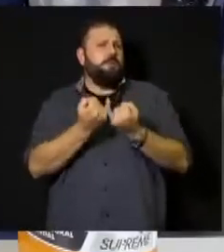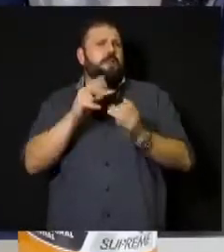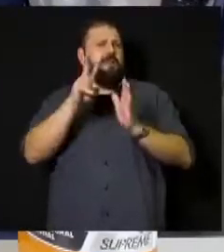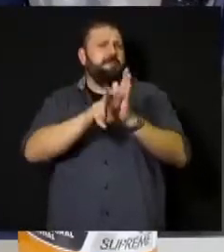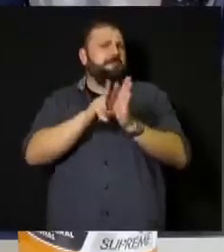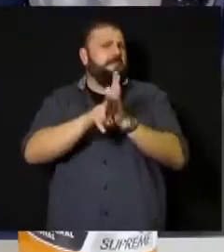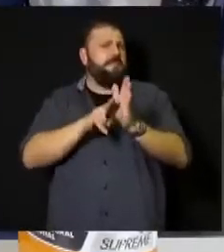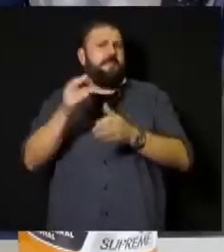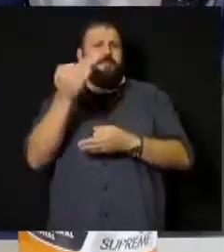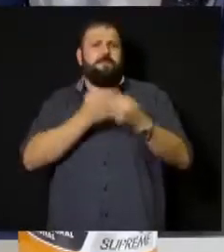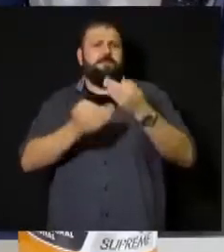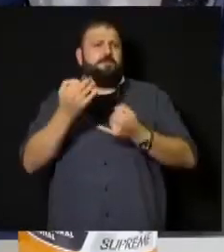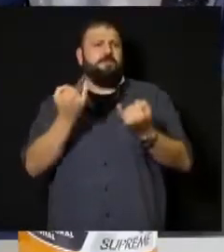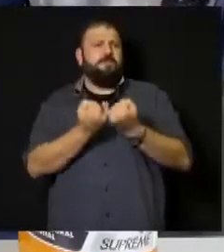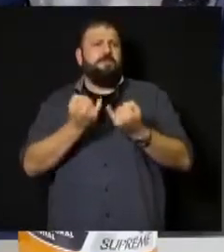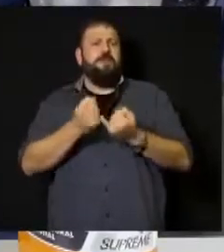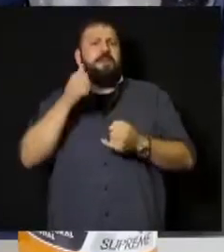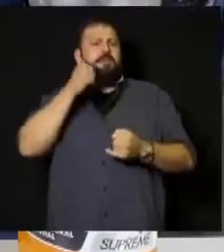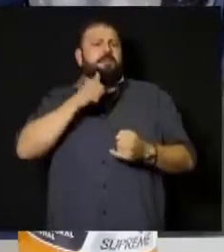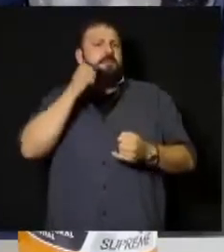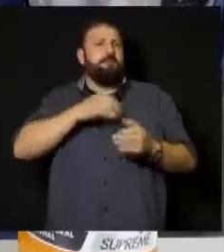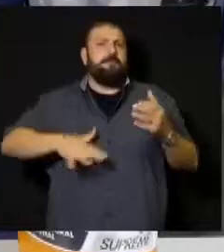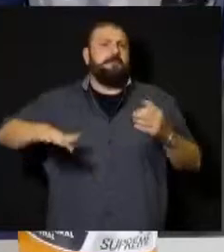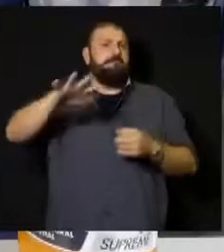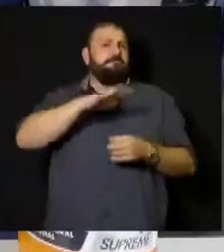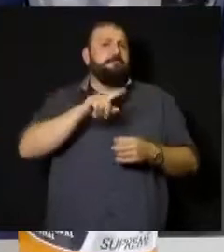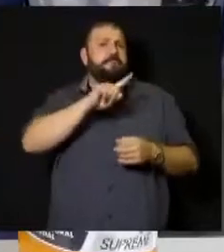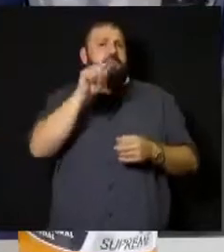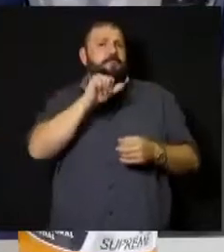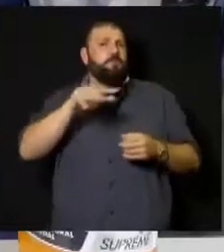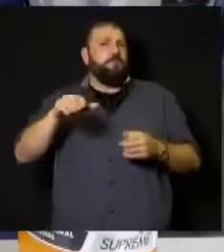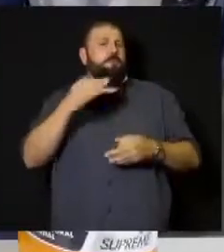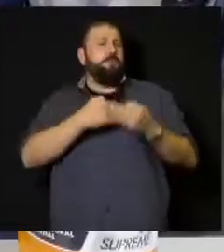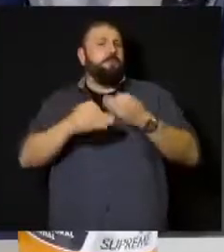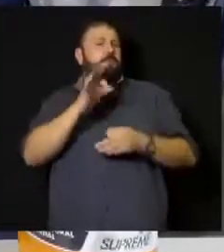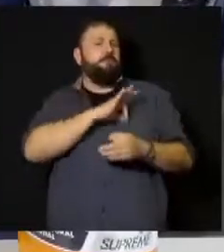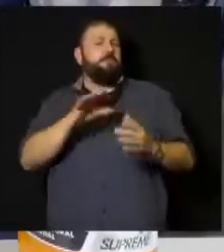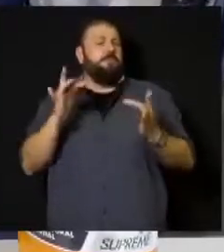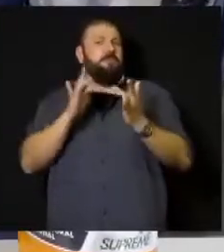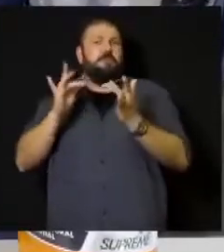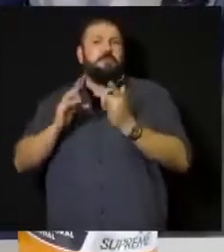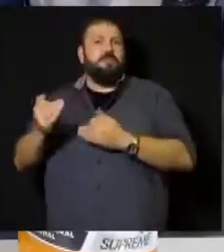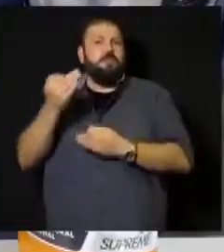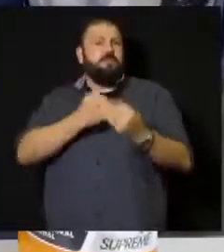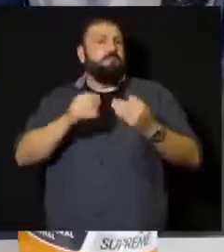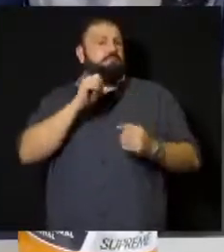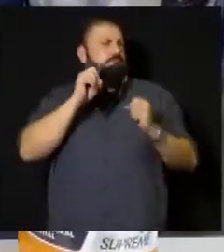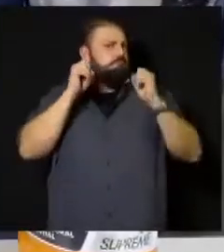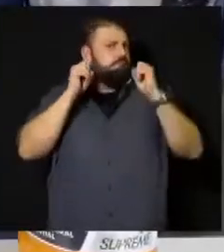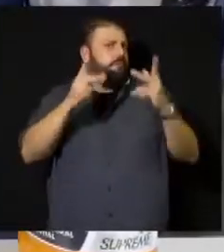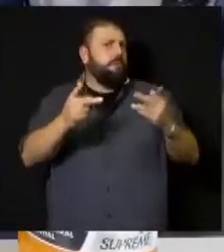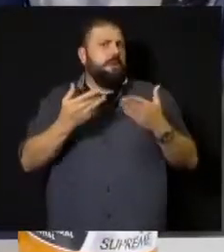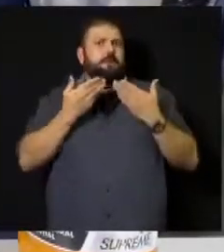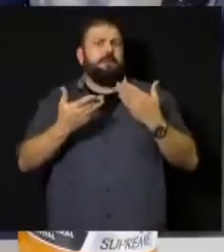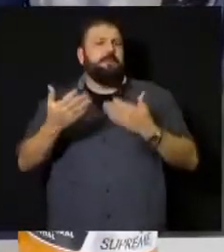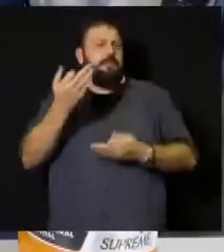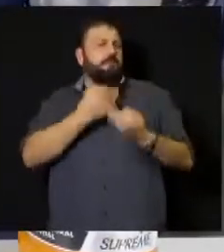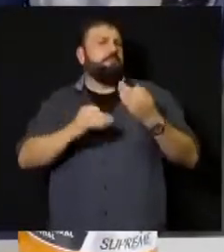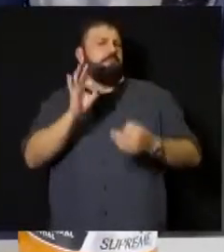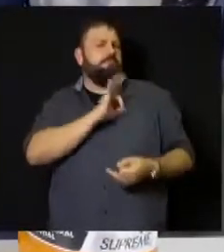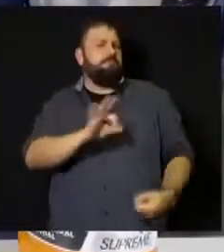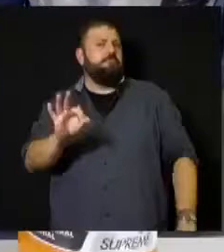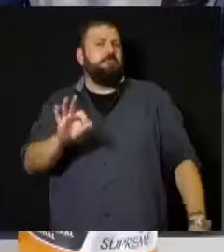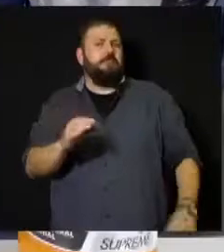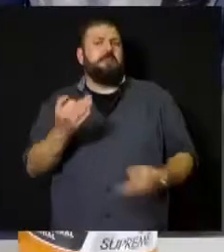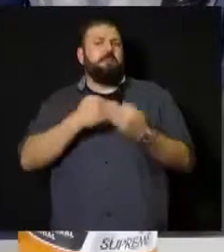because sometimes not only the Zoom, sometimes the person is there and you can't be connected completely, and say, okay, we're